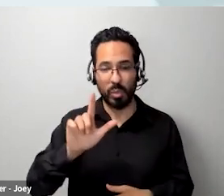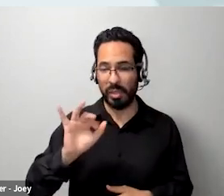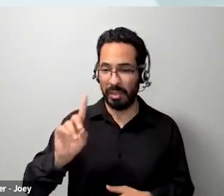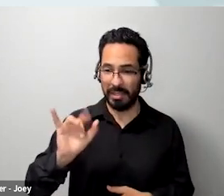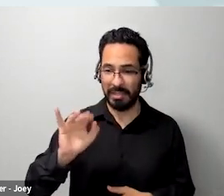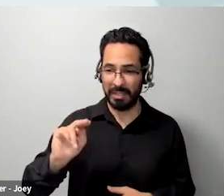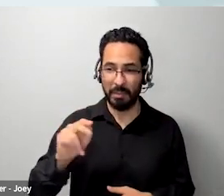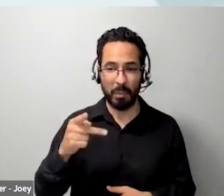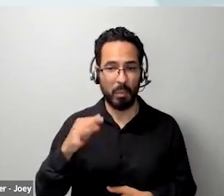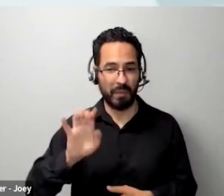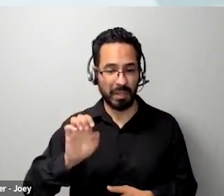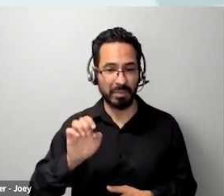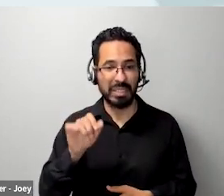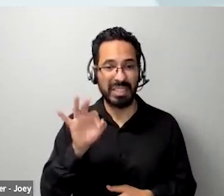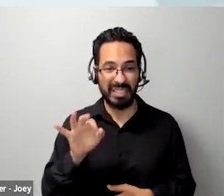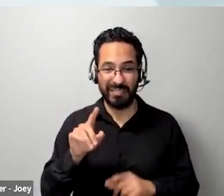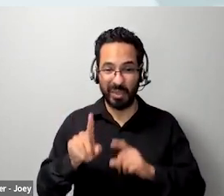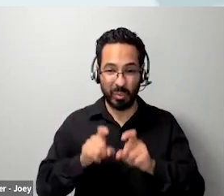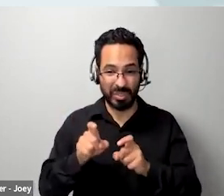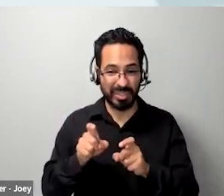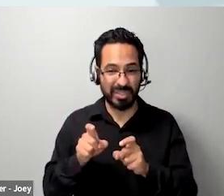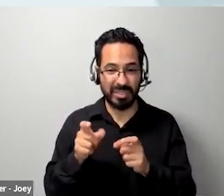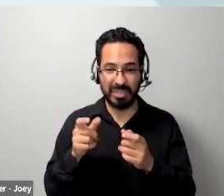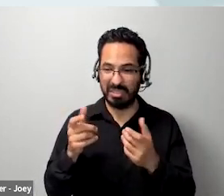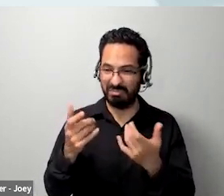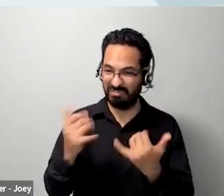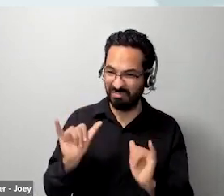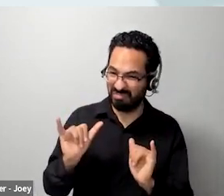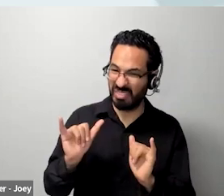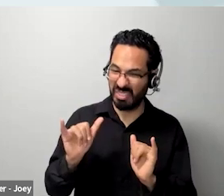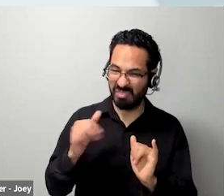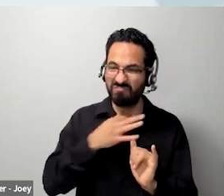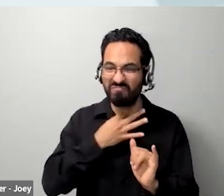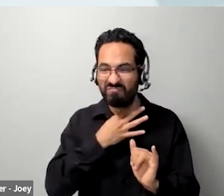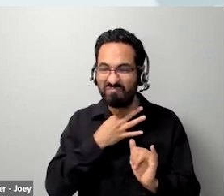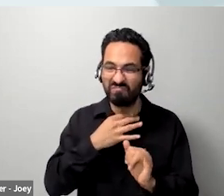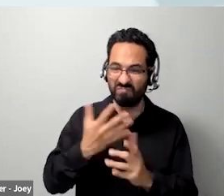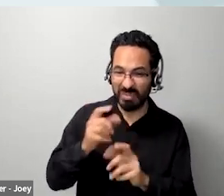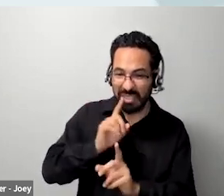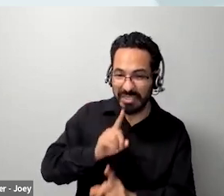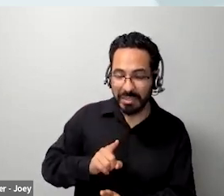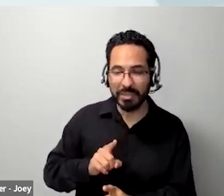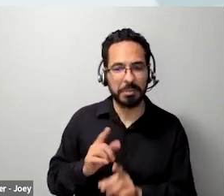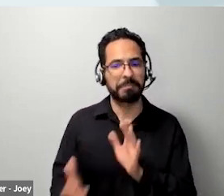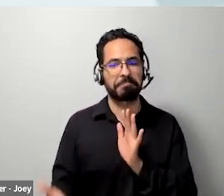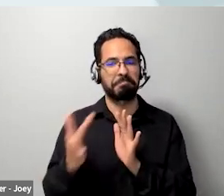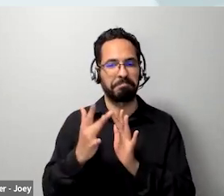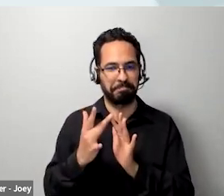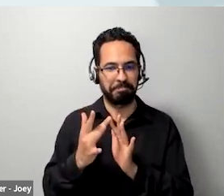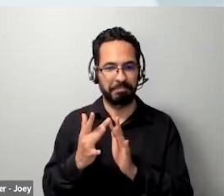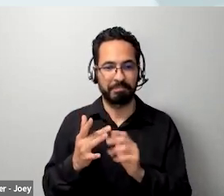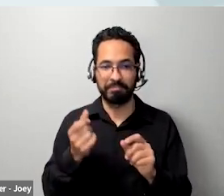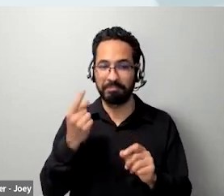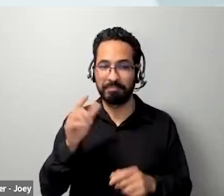there are questions that are still lingering, feel free to reach out. And Catherine and